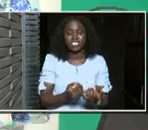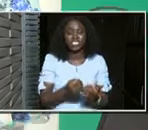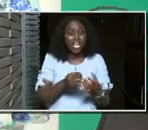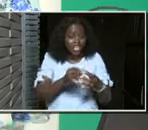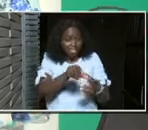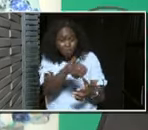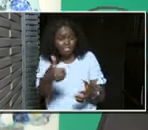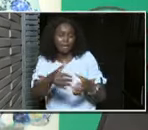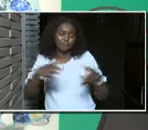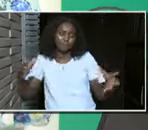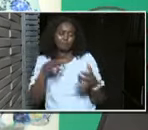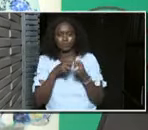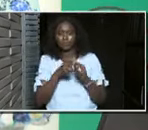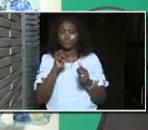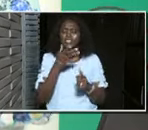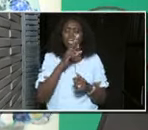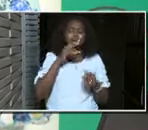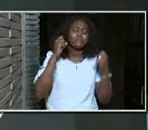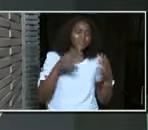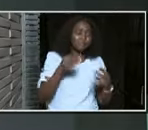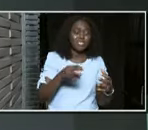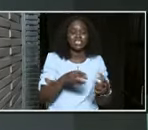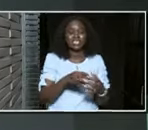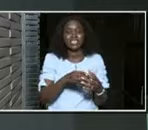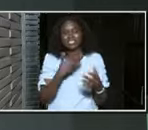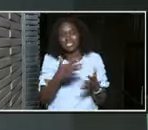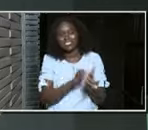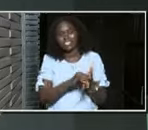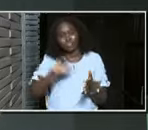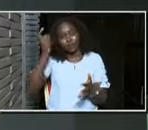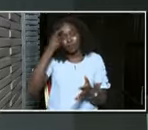there are so issues. Many things that government must do. You have to provide